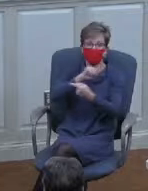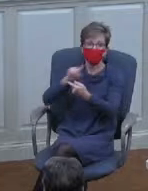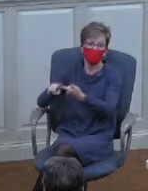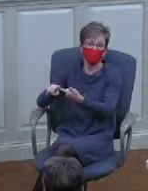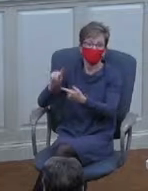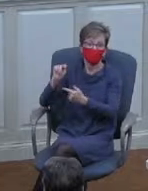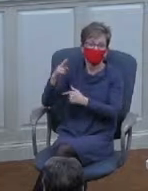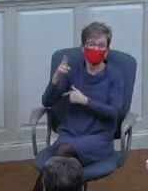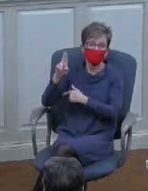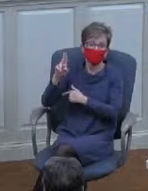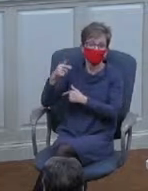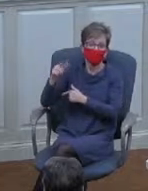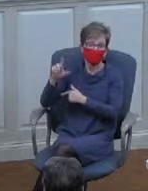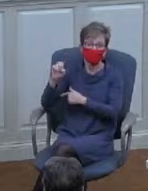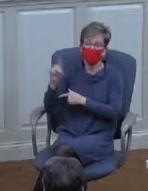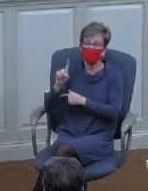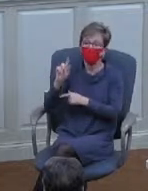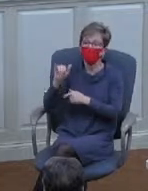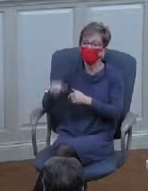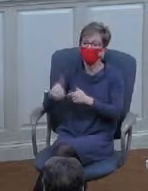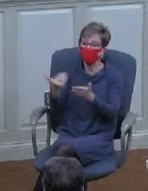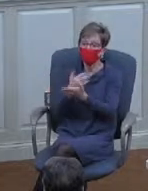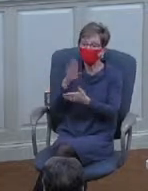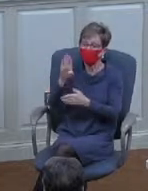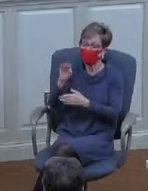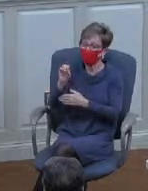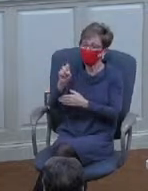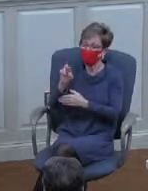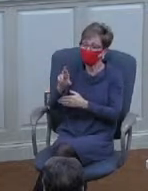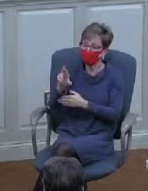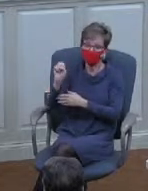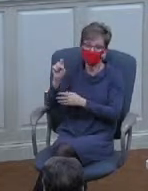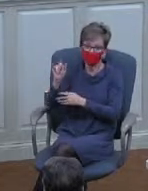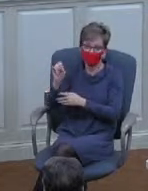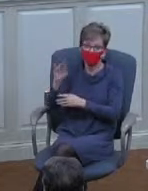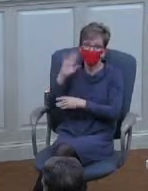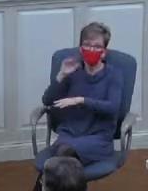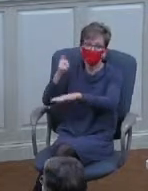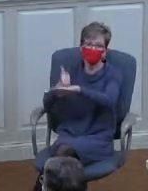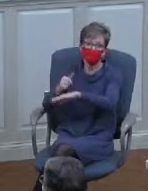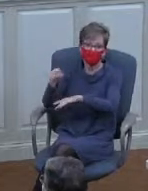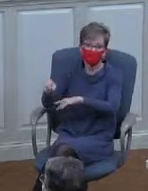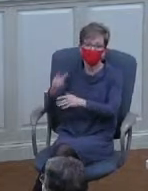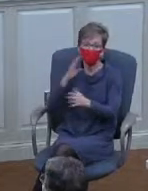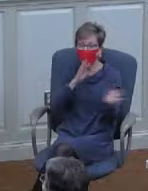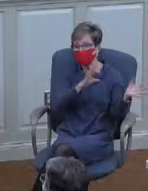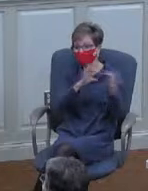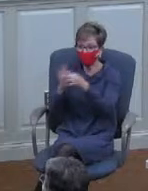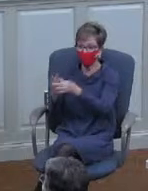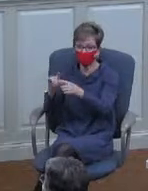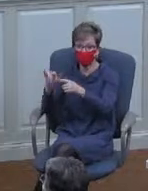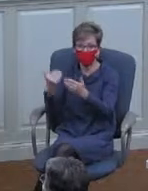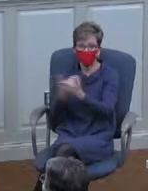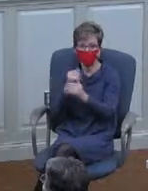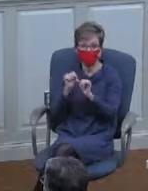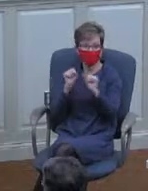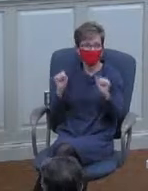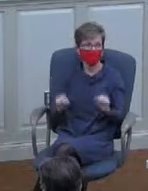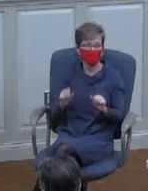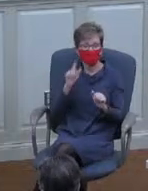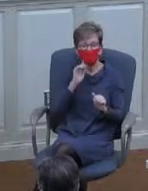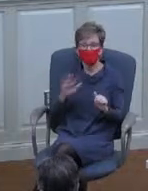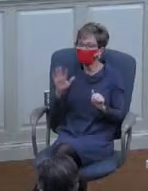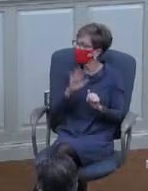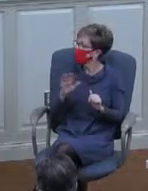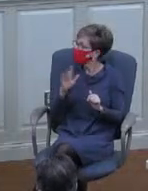where the new booster pump station is going to be in this vicinity here, and tie into the new system there. Looking at about 16,000